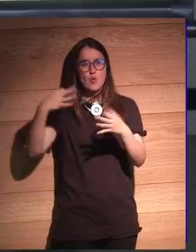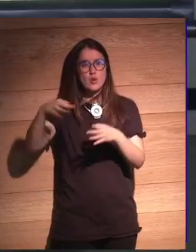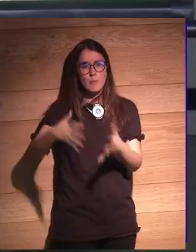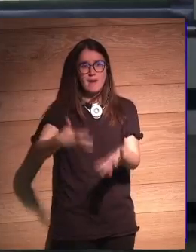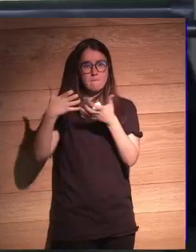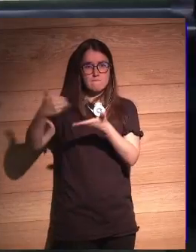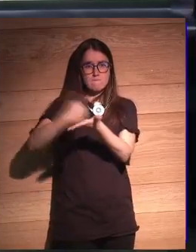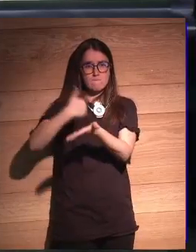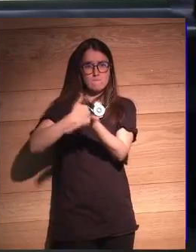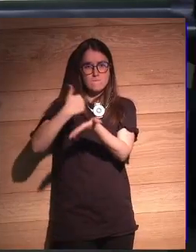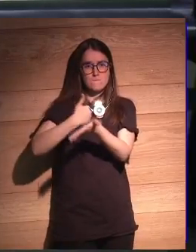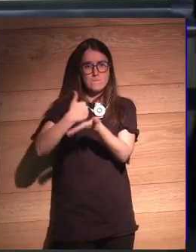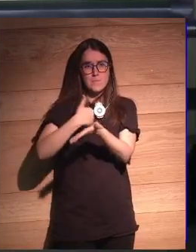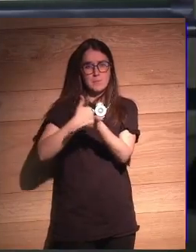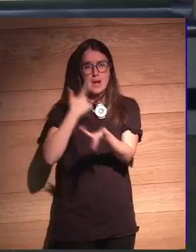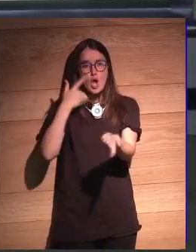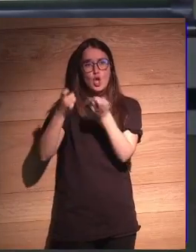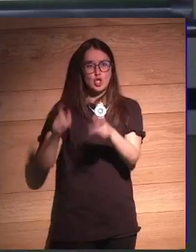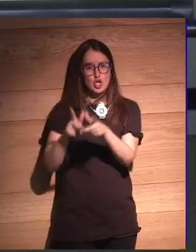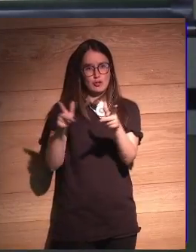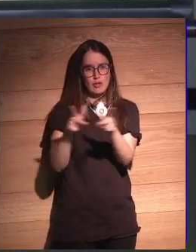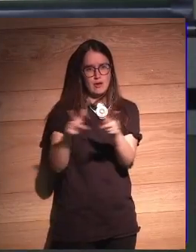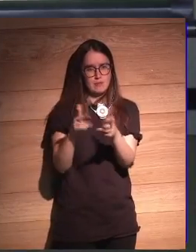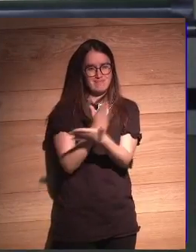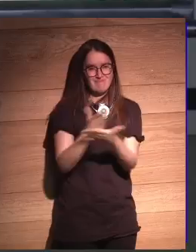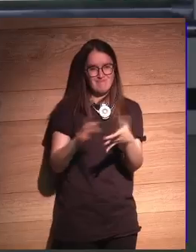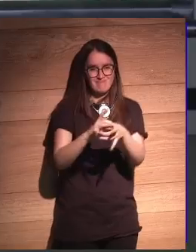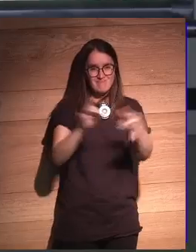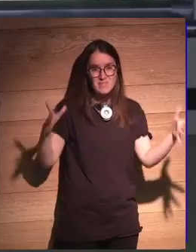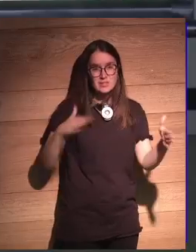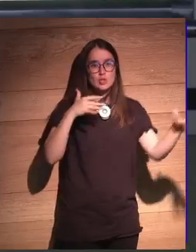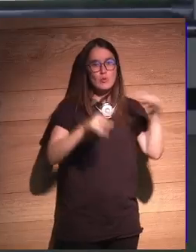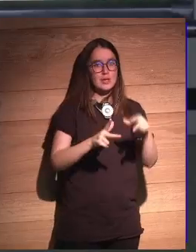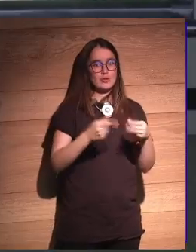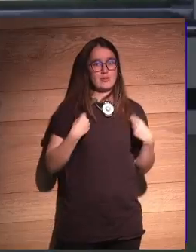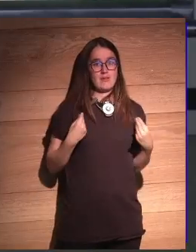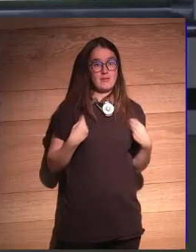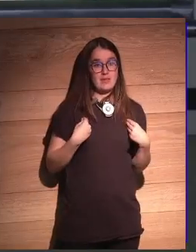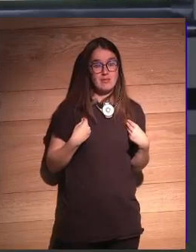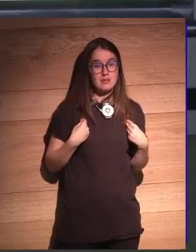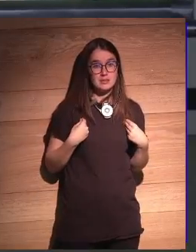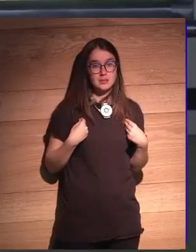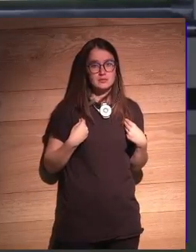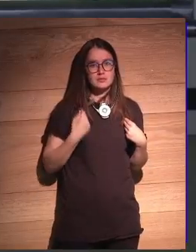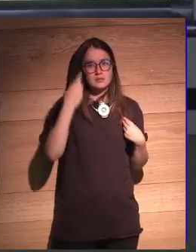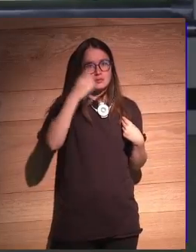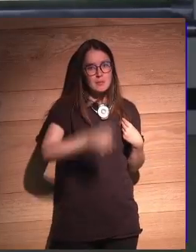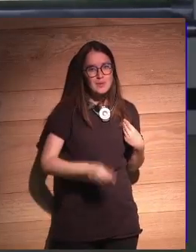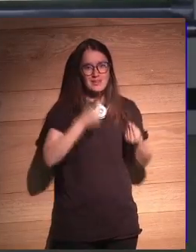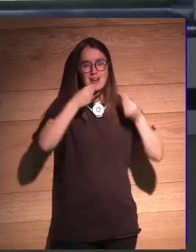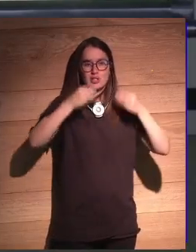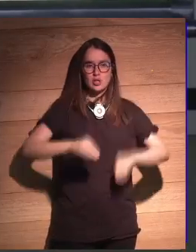control. These housing movements are as much a feature of the contemporary housing system as is global finance.